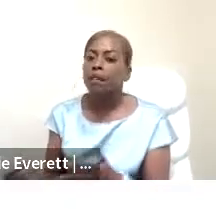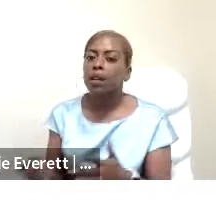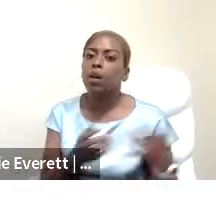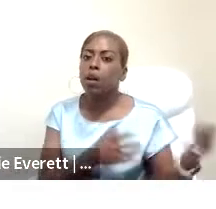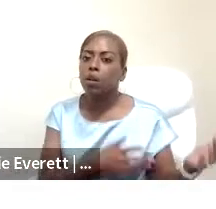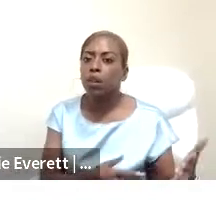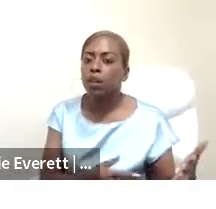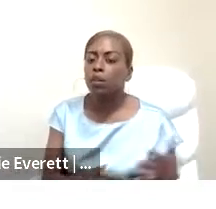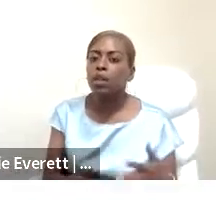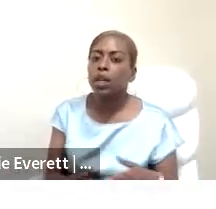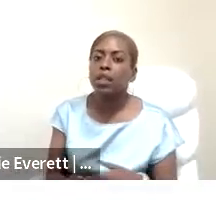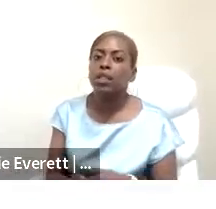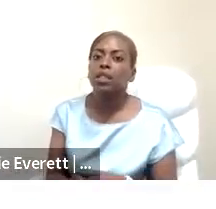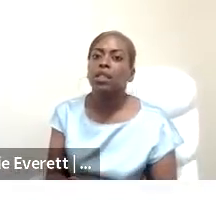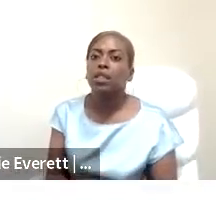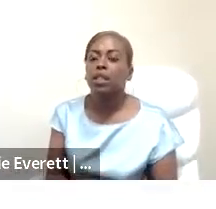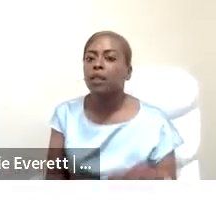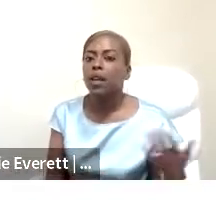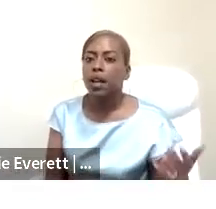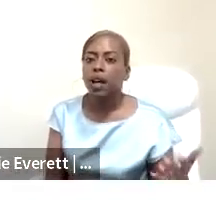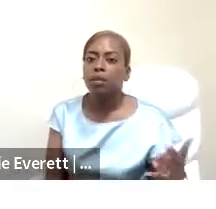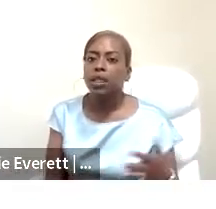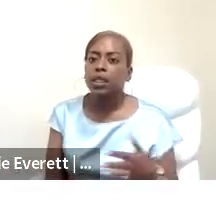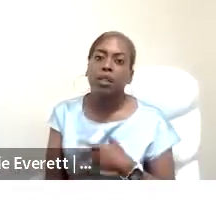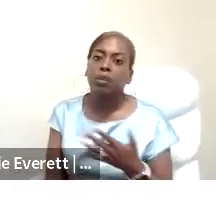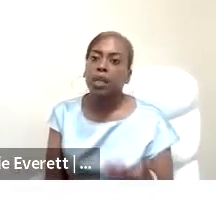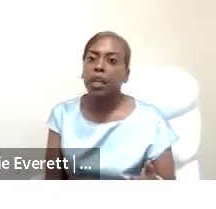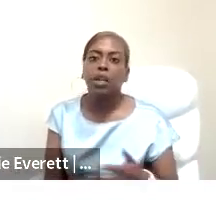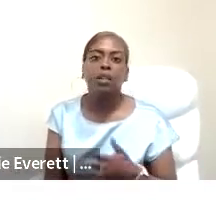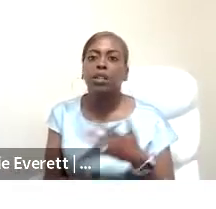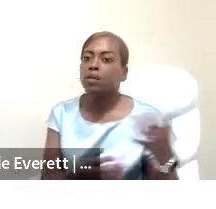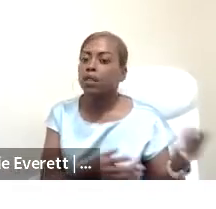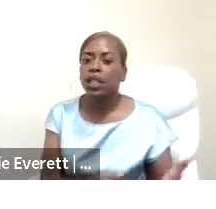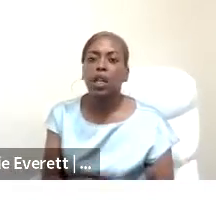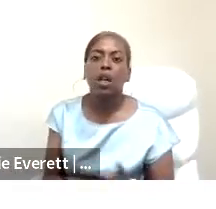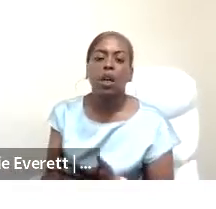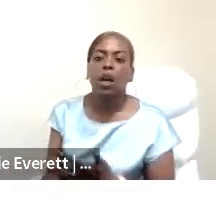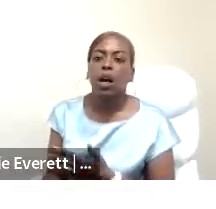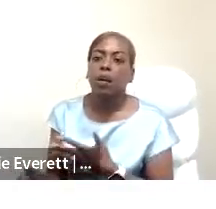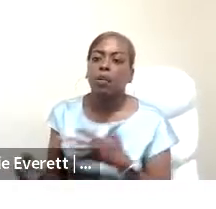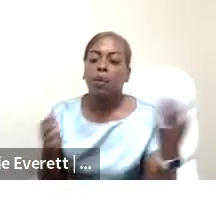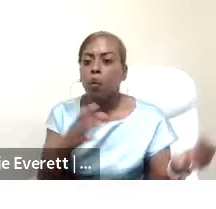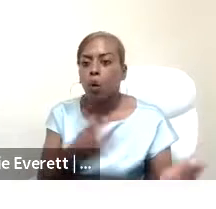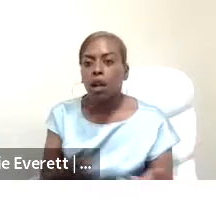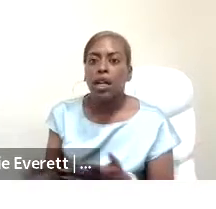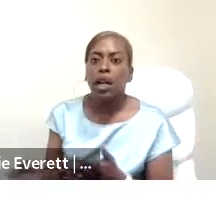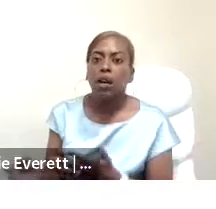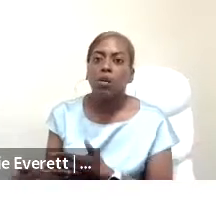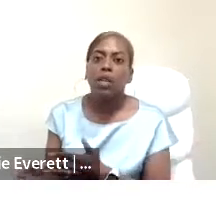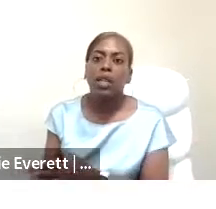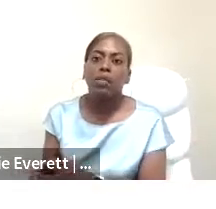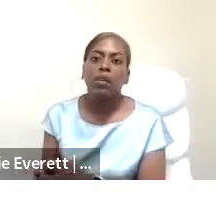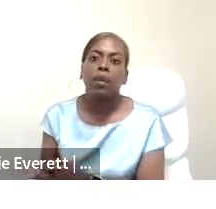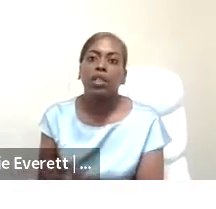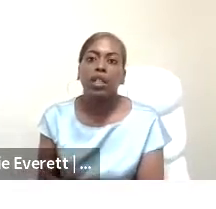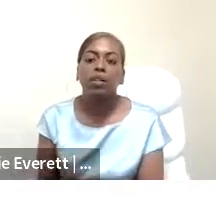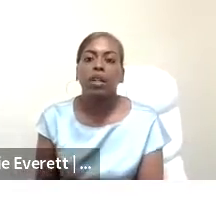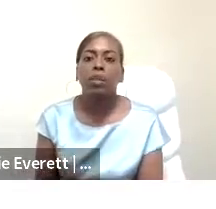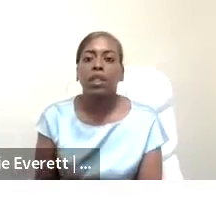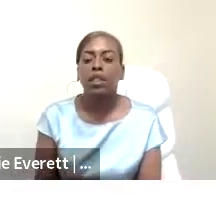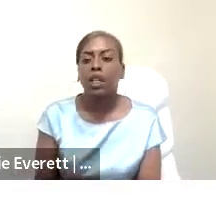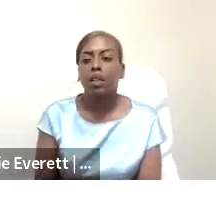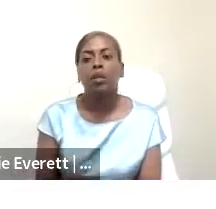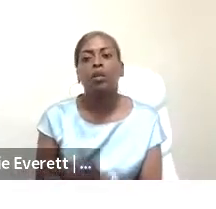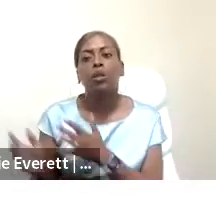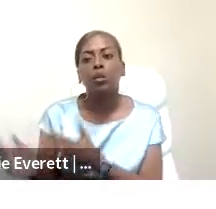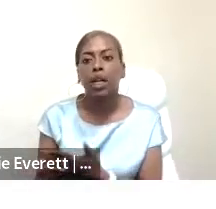that area, working with the communications chief, Jessica Pierre, to really work on how do we get that information out there,